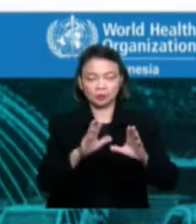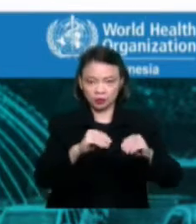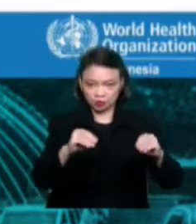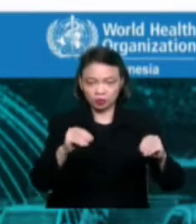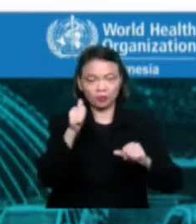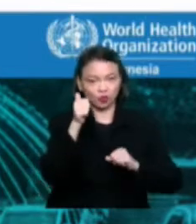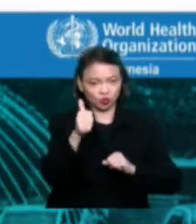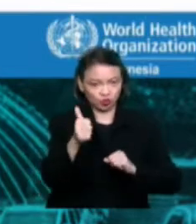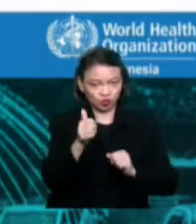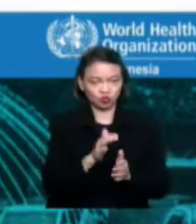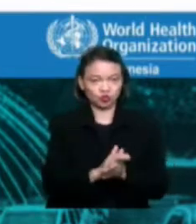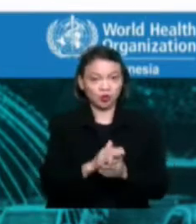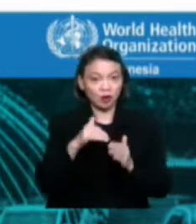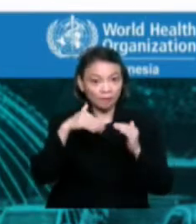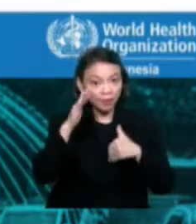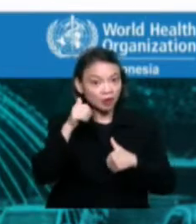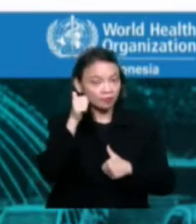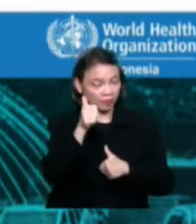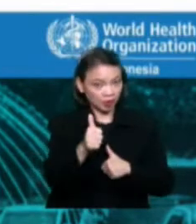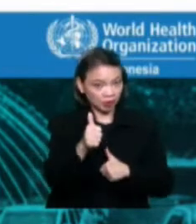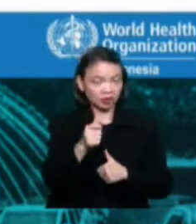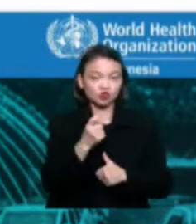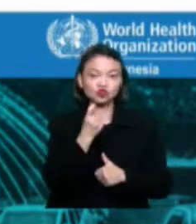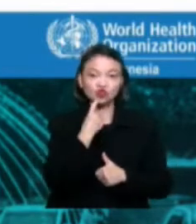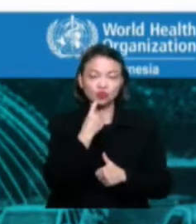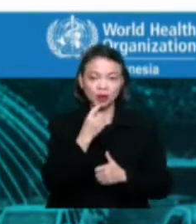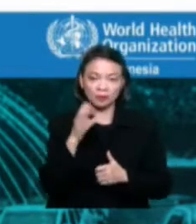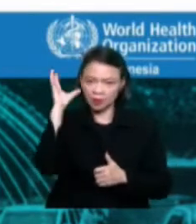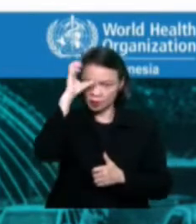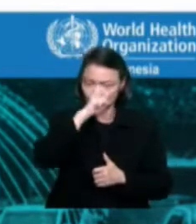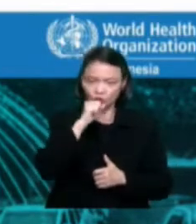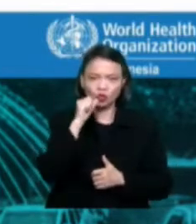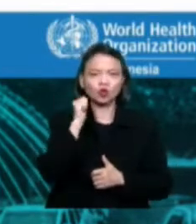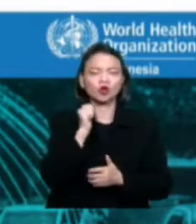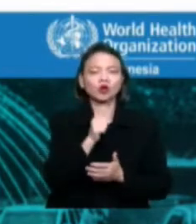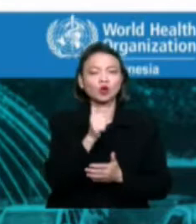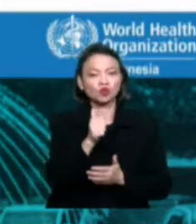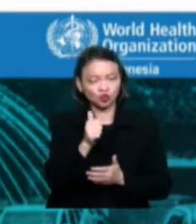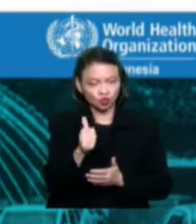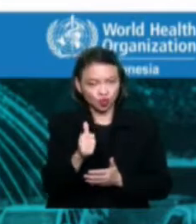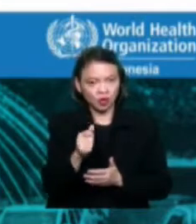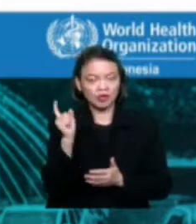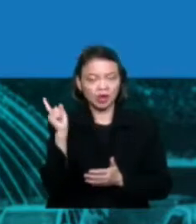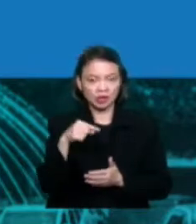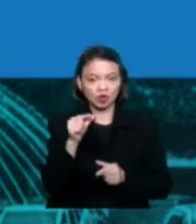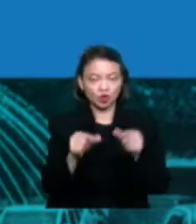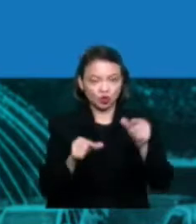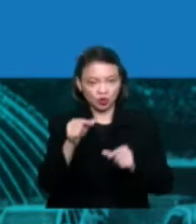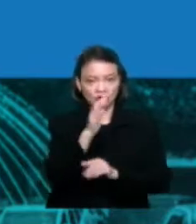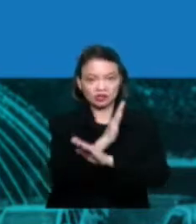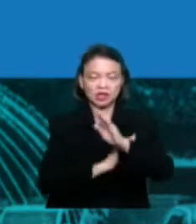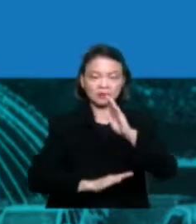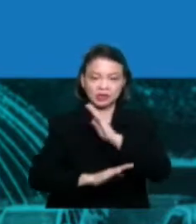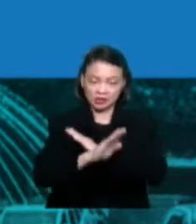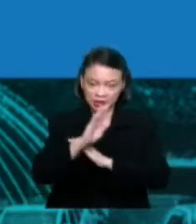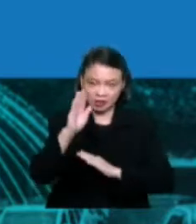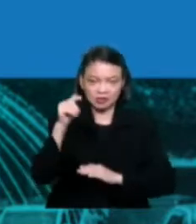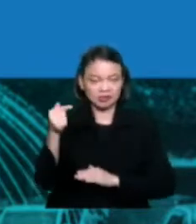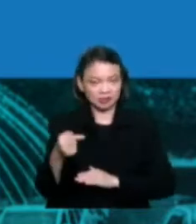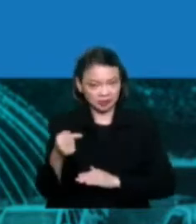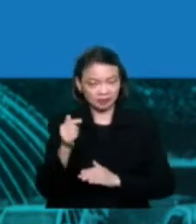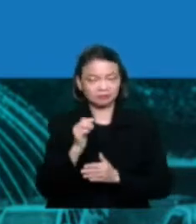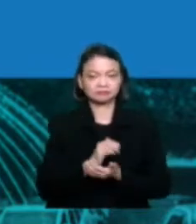of people. With that, my last slide, I can't leave a presentation without mentioning about